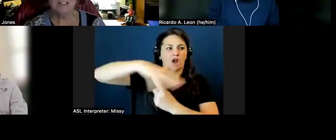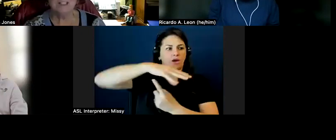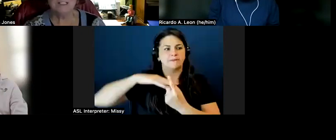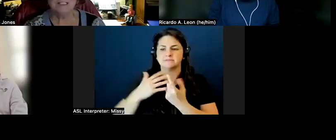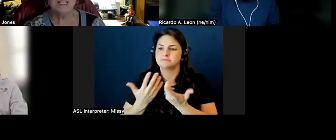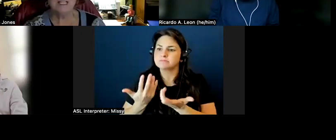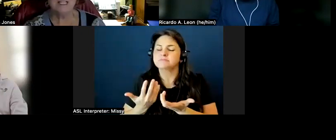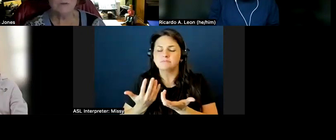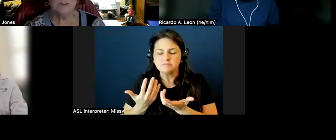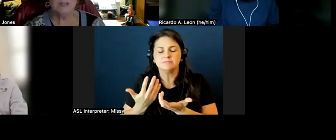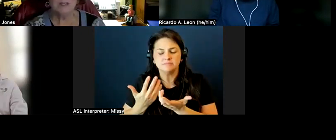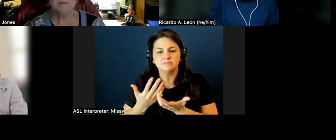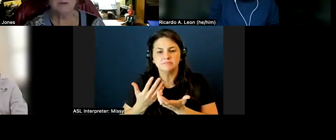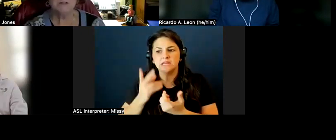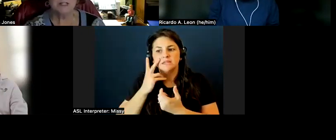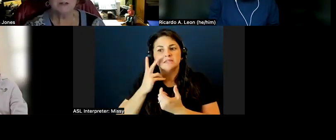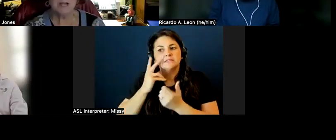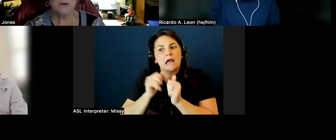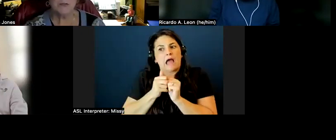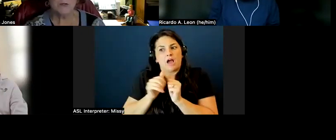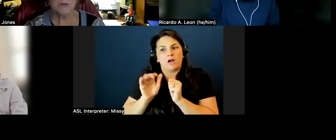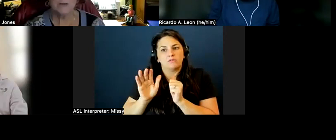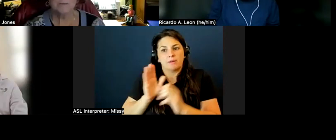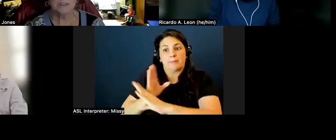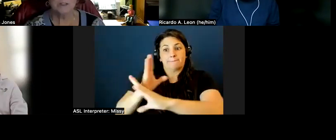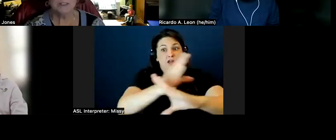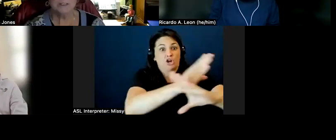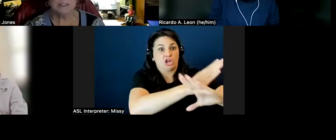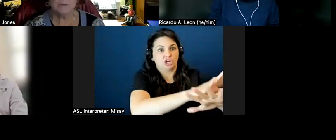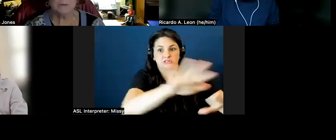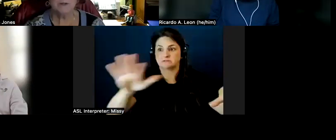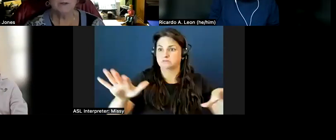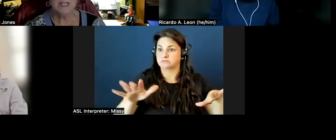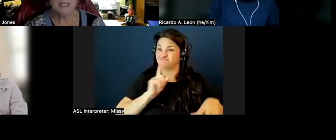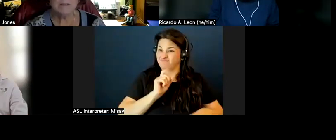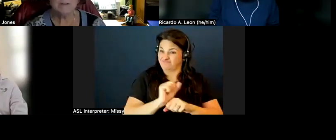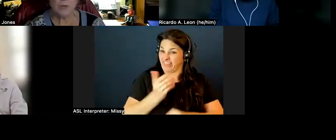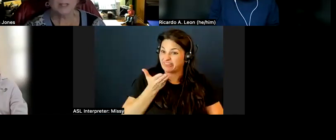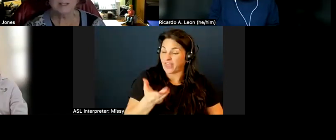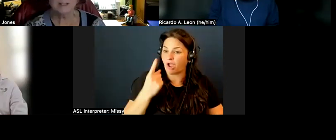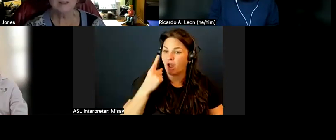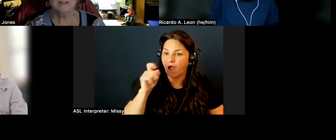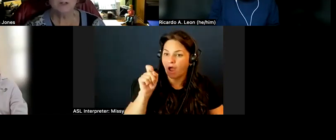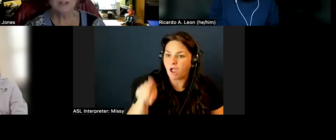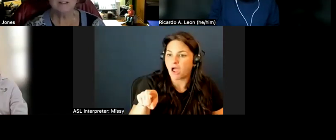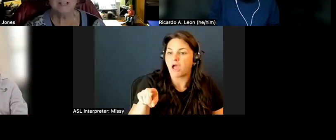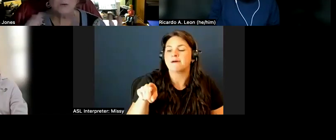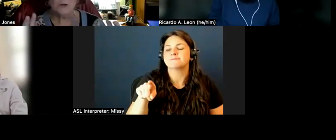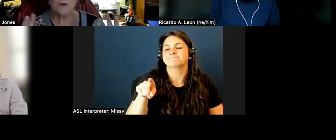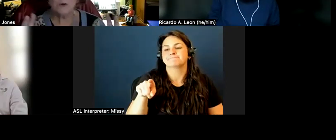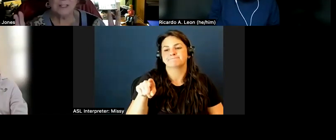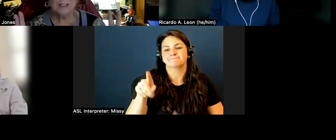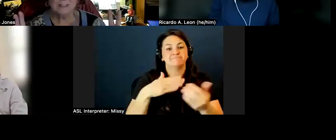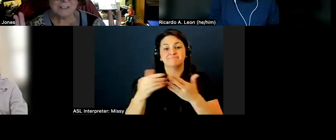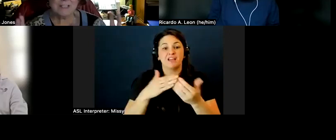and really seeing how the barriers that are out there do exist for people, even when the community is